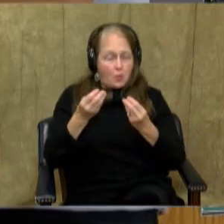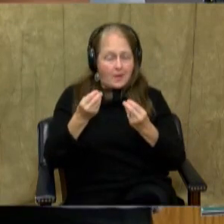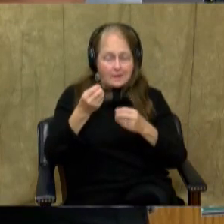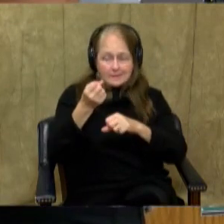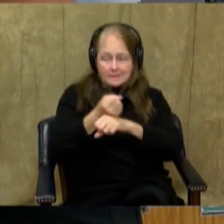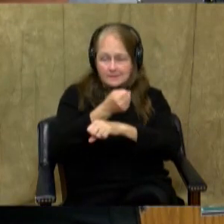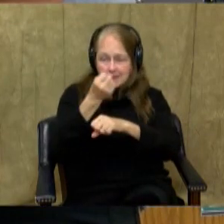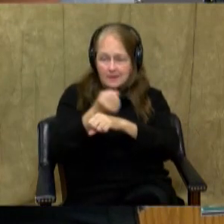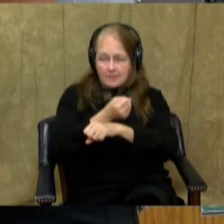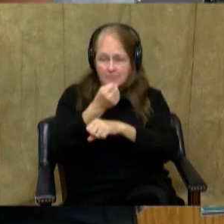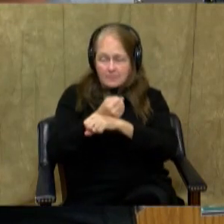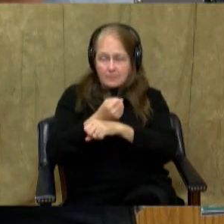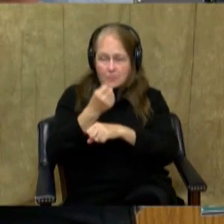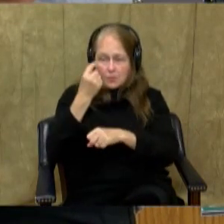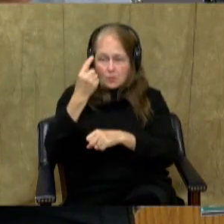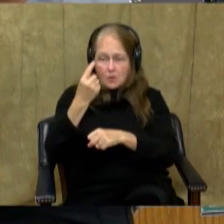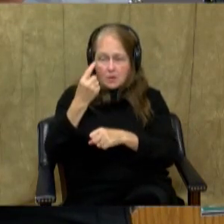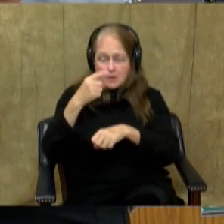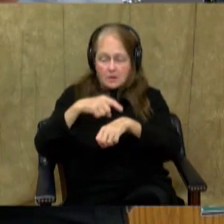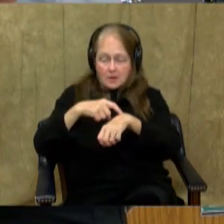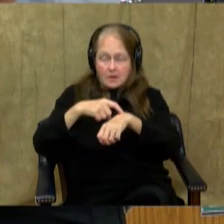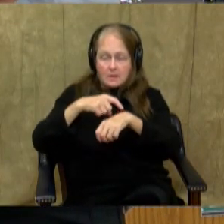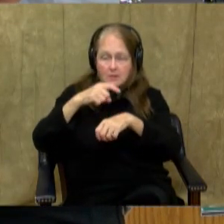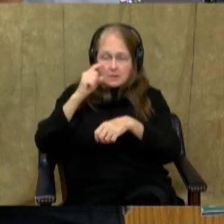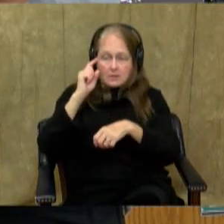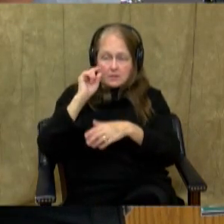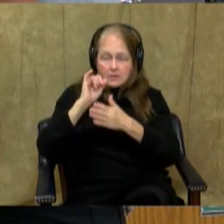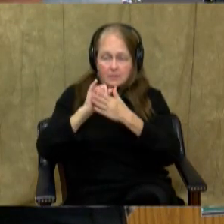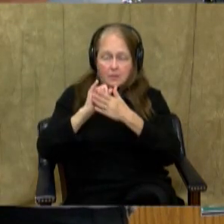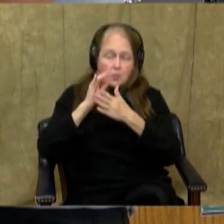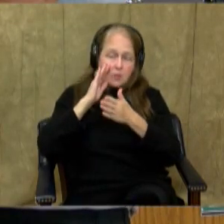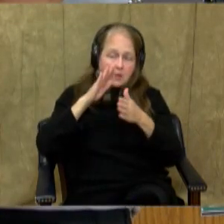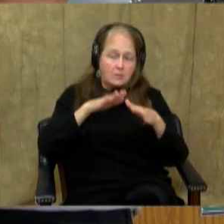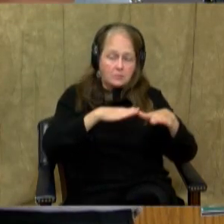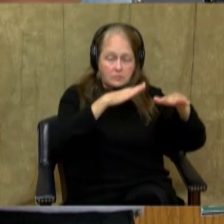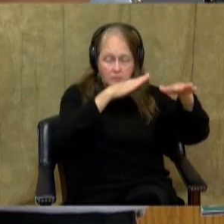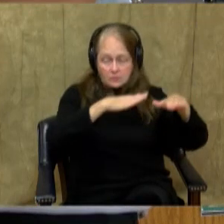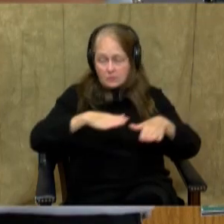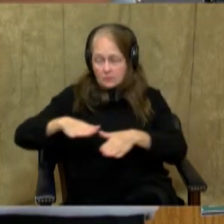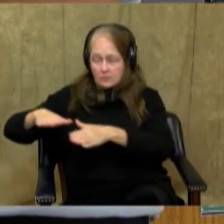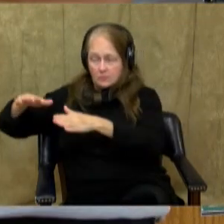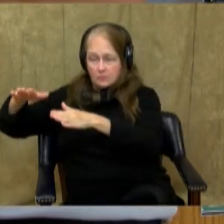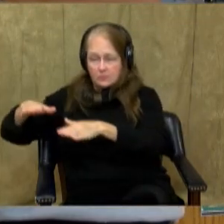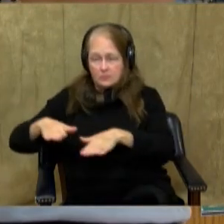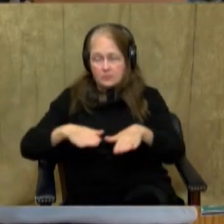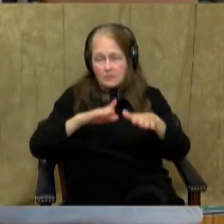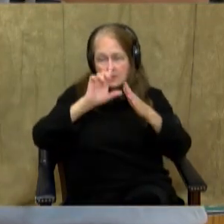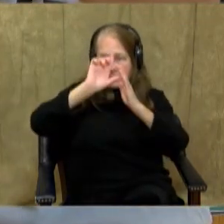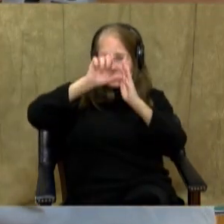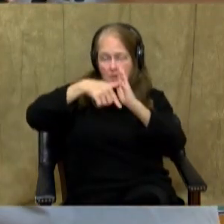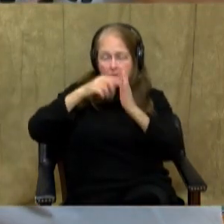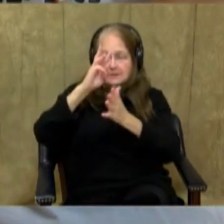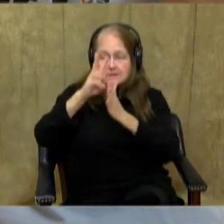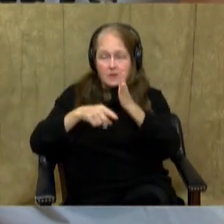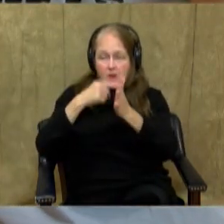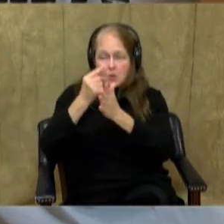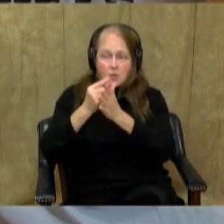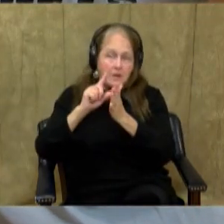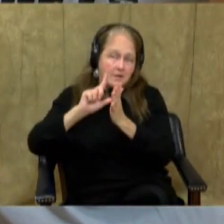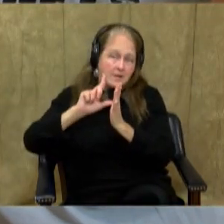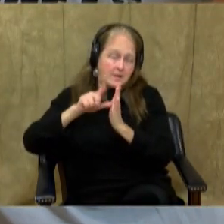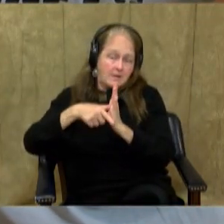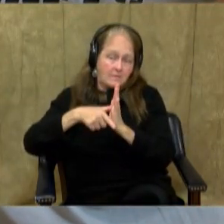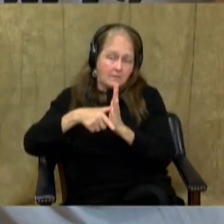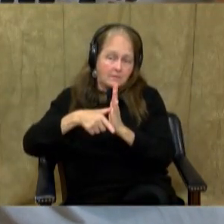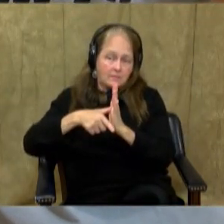sand. And once it reaches that highest point, then it starts drawing back. And in about 6 hours, it's going to be at that lowest